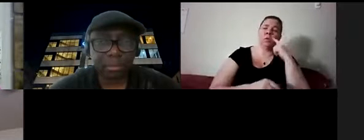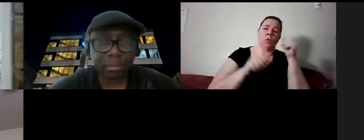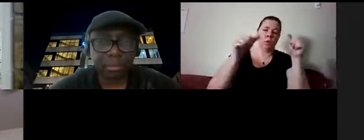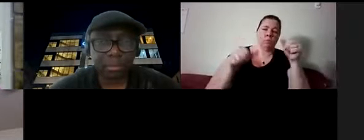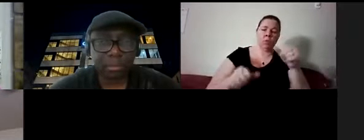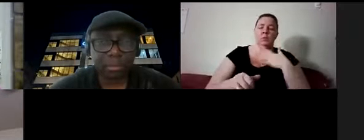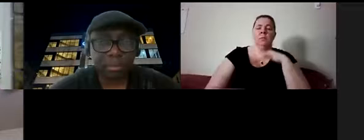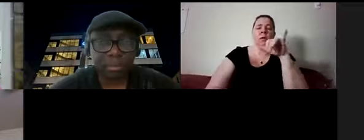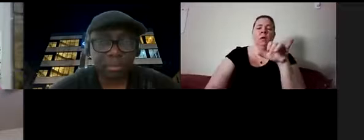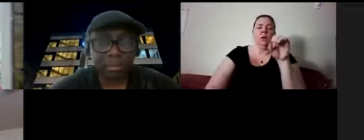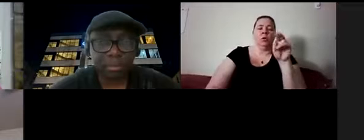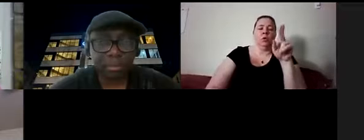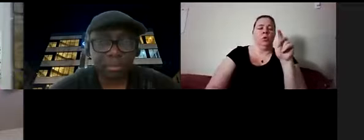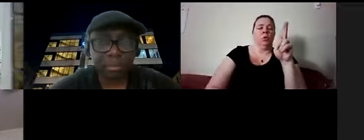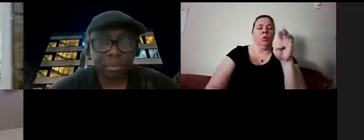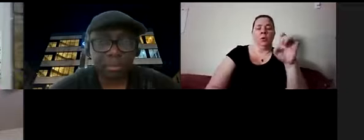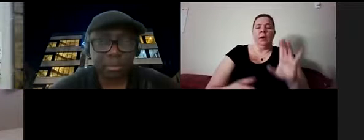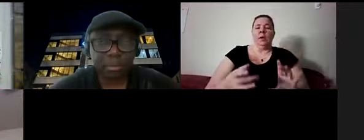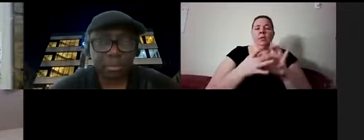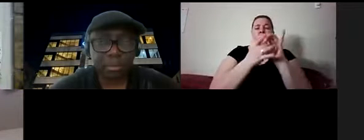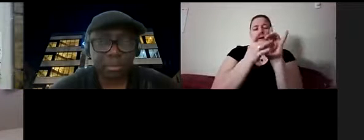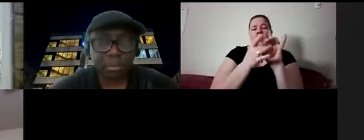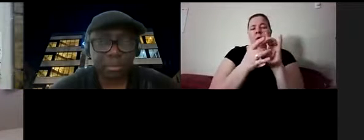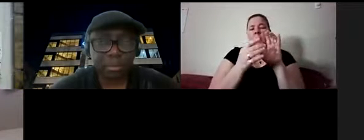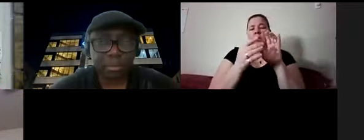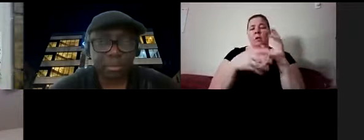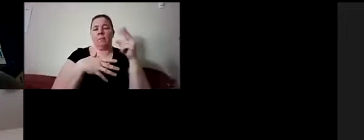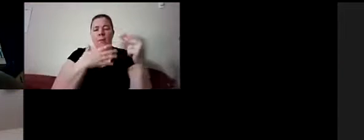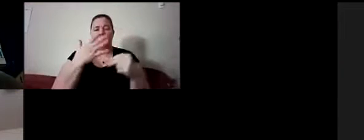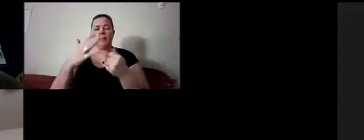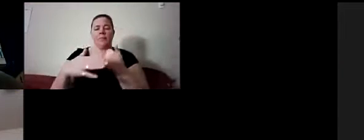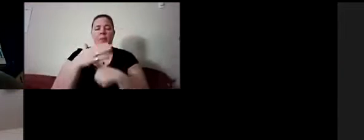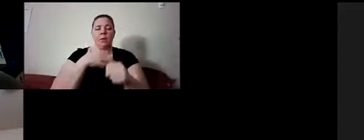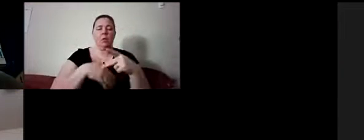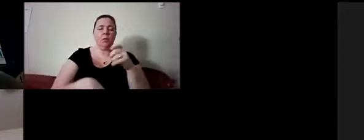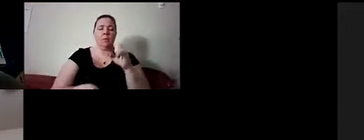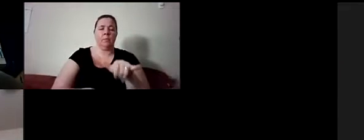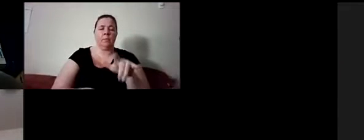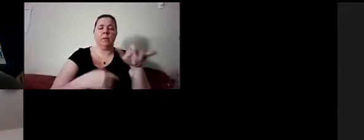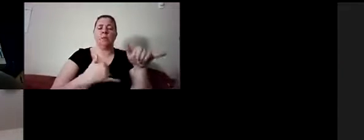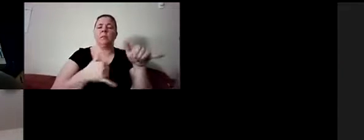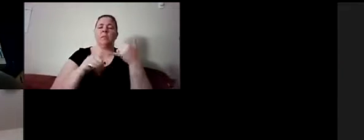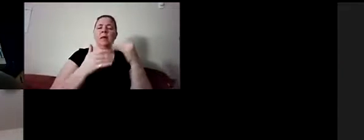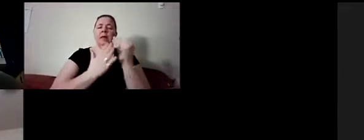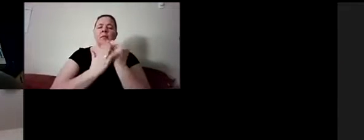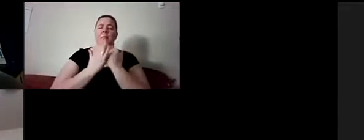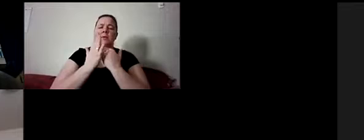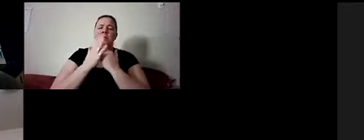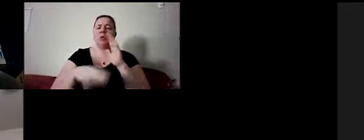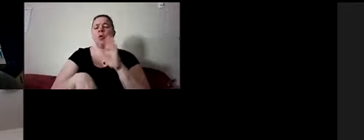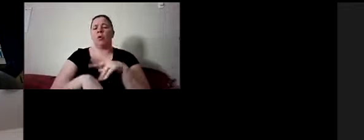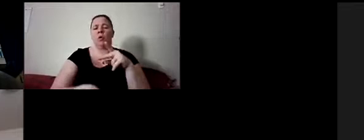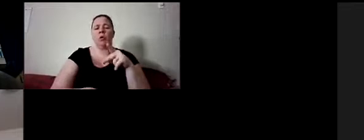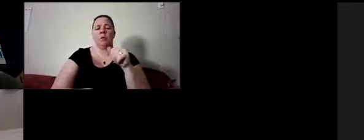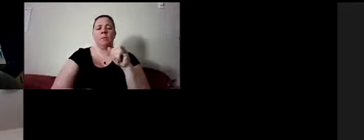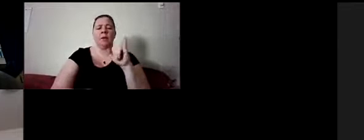YouTube link in here. Please go through it. It's under a playlist of how can Onpassive help. And there's various different